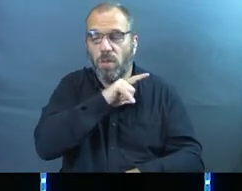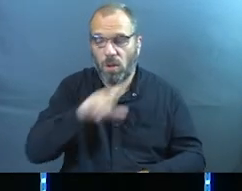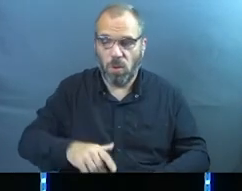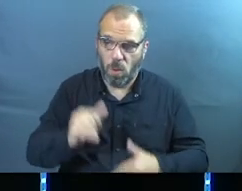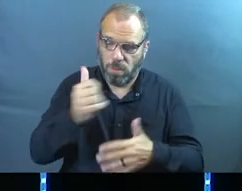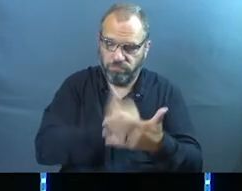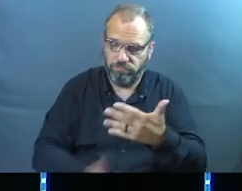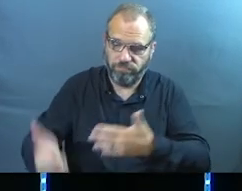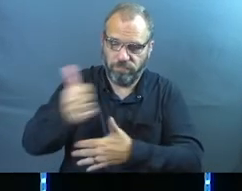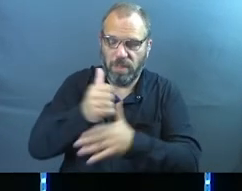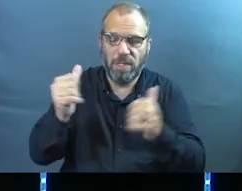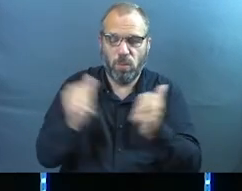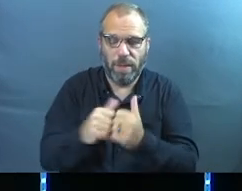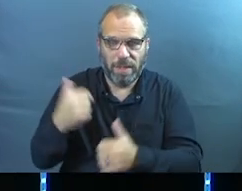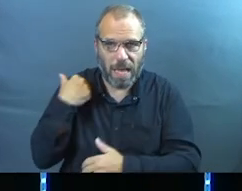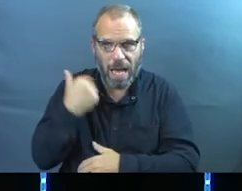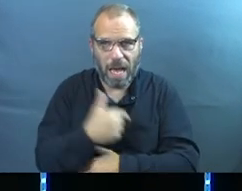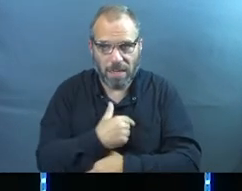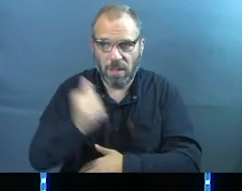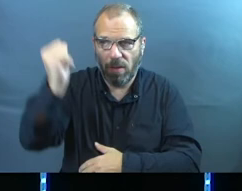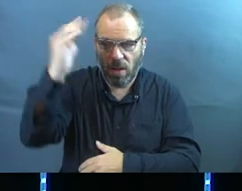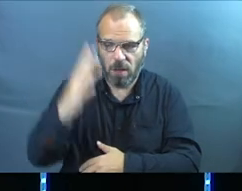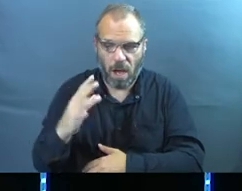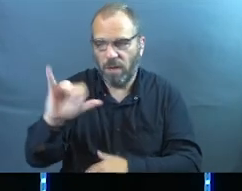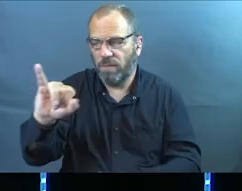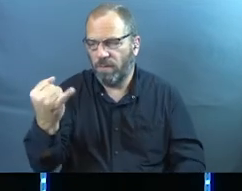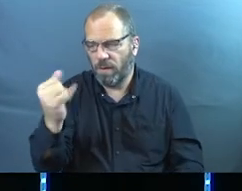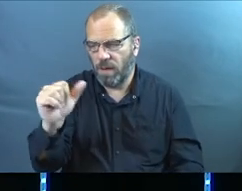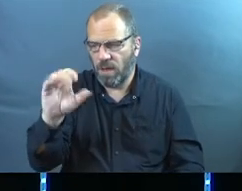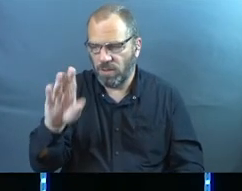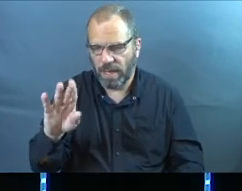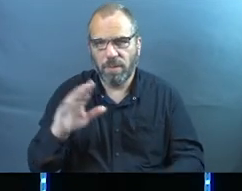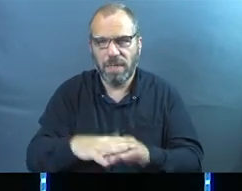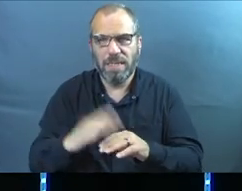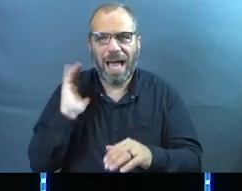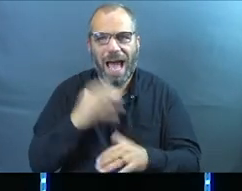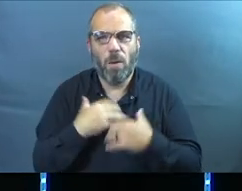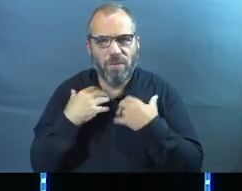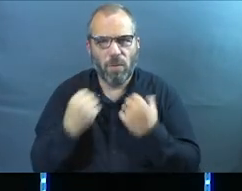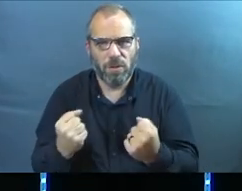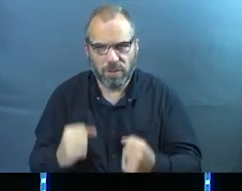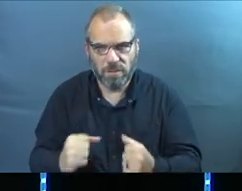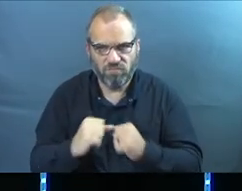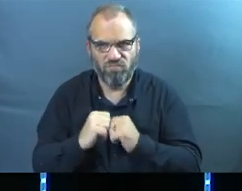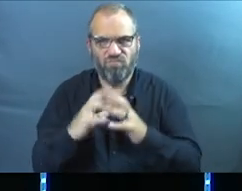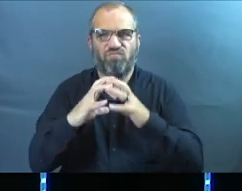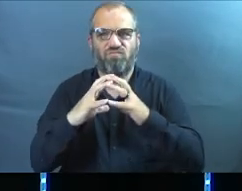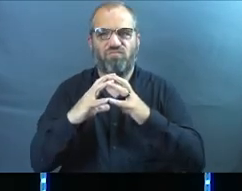Lord Almighty is with us. The God of Jacob is our fortress."